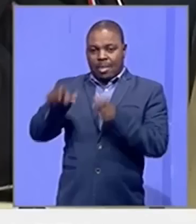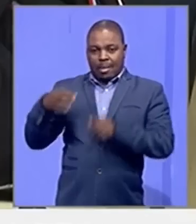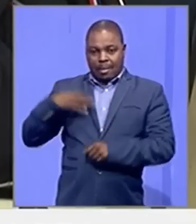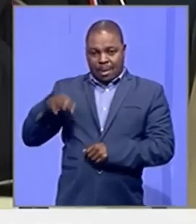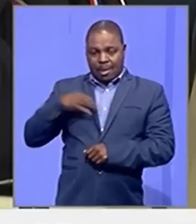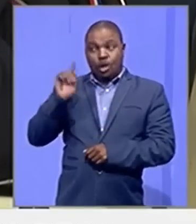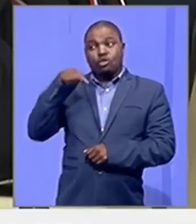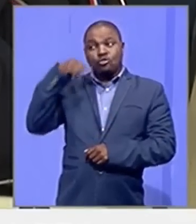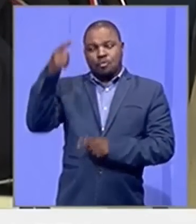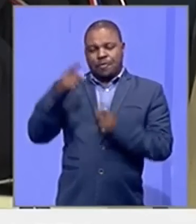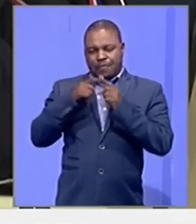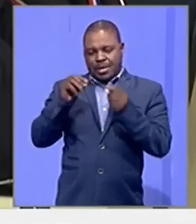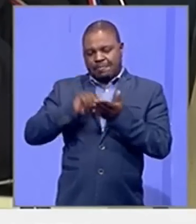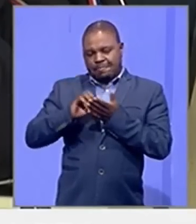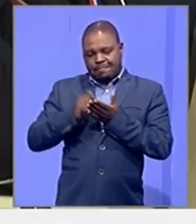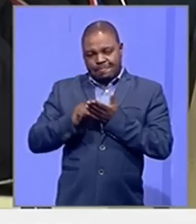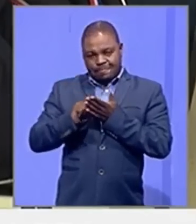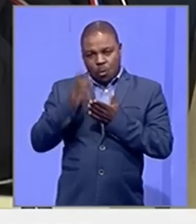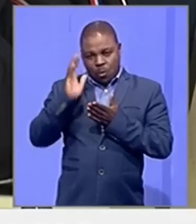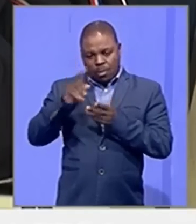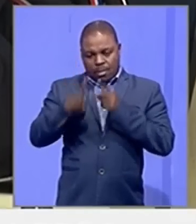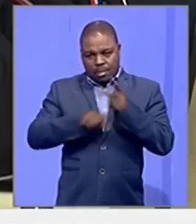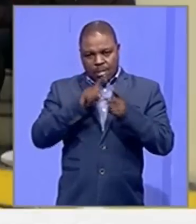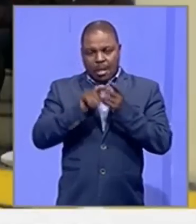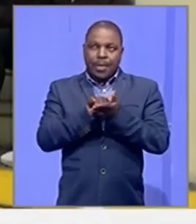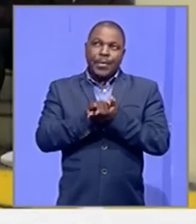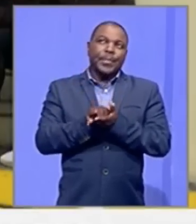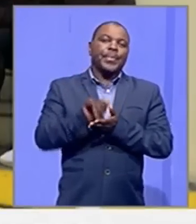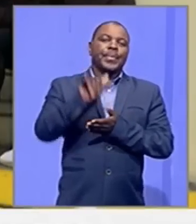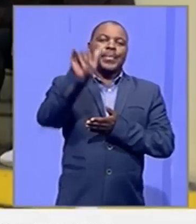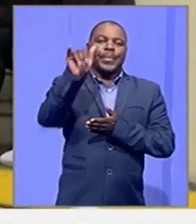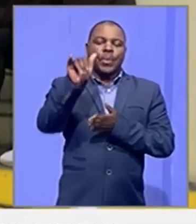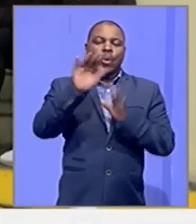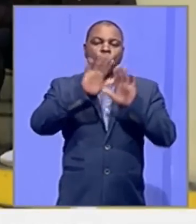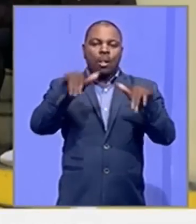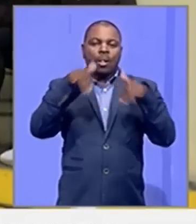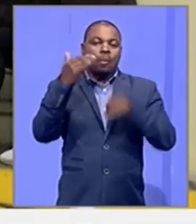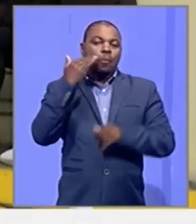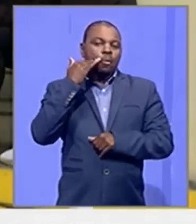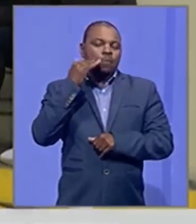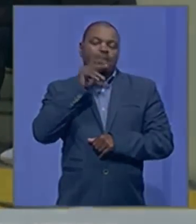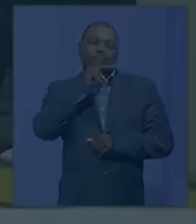go SASSA pele ba leba dipapading tša sebjana sa lefase ka Labone.